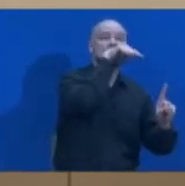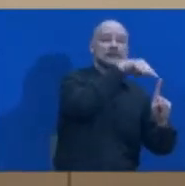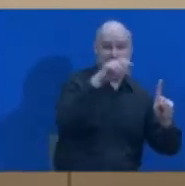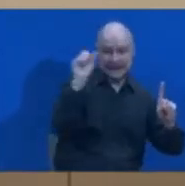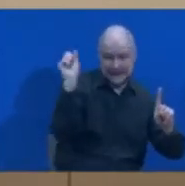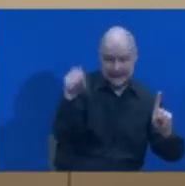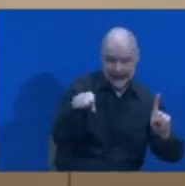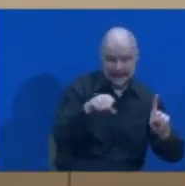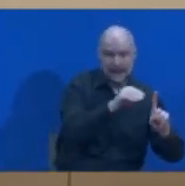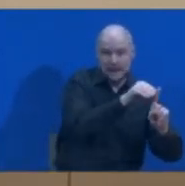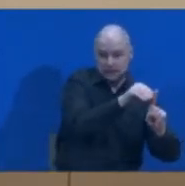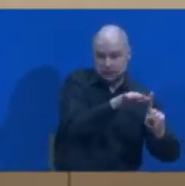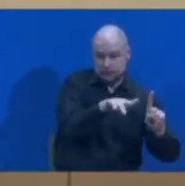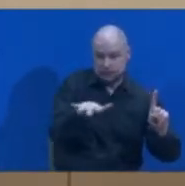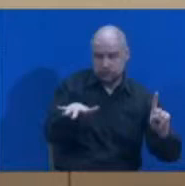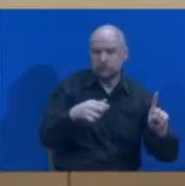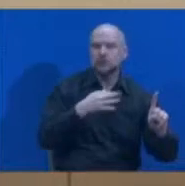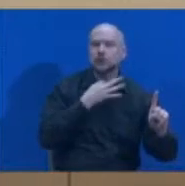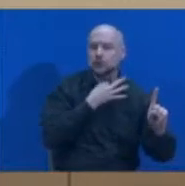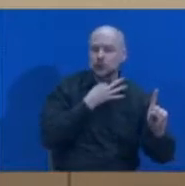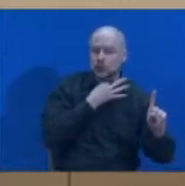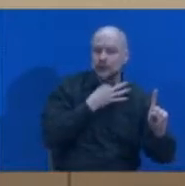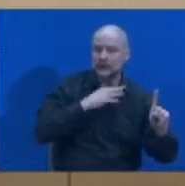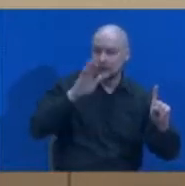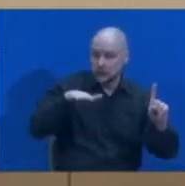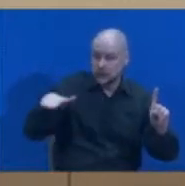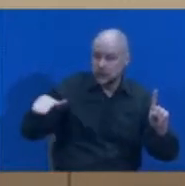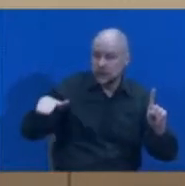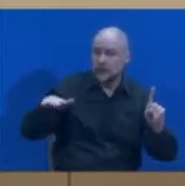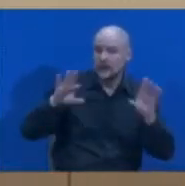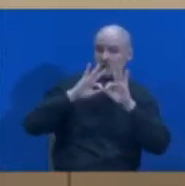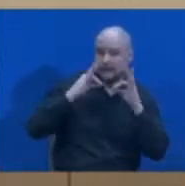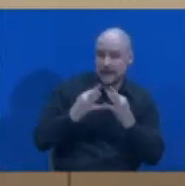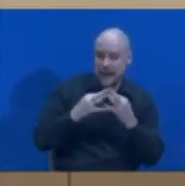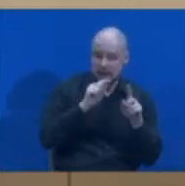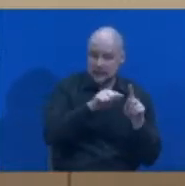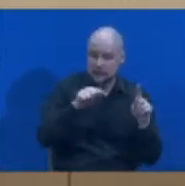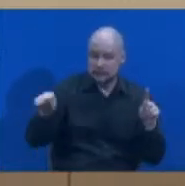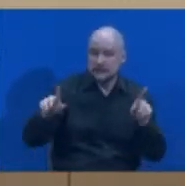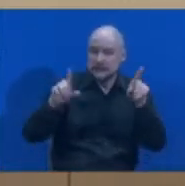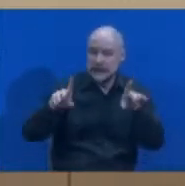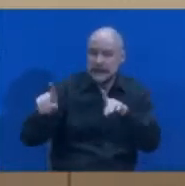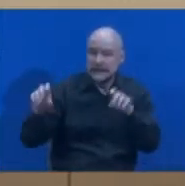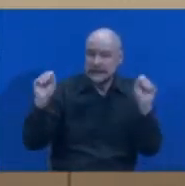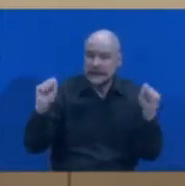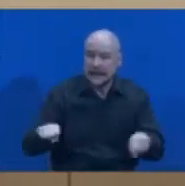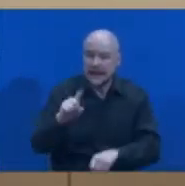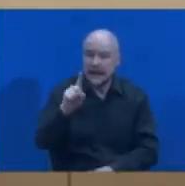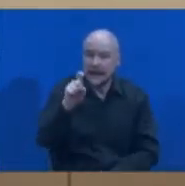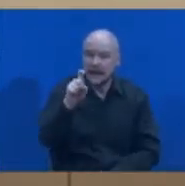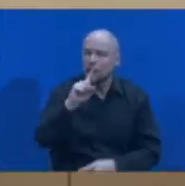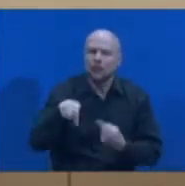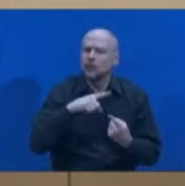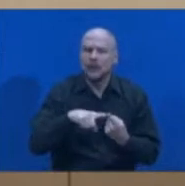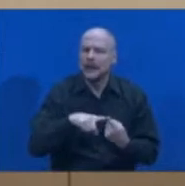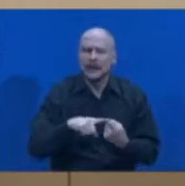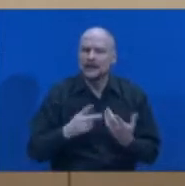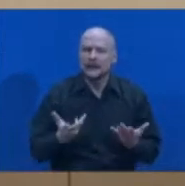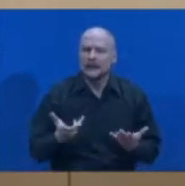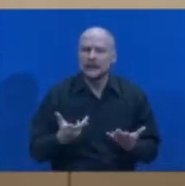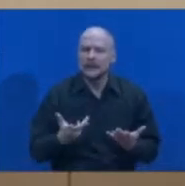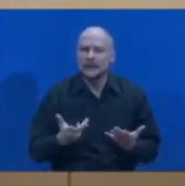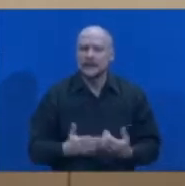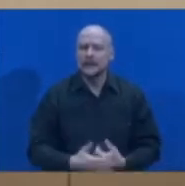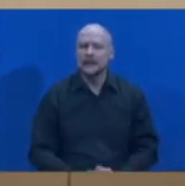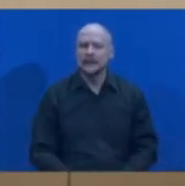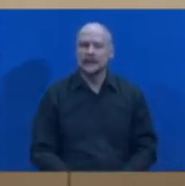start to impact families so that they can get asymptomatic members of their families tested if there is somebody who is in fact tested positive